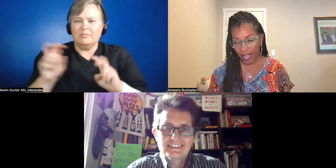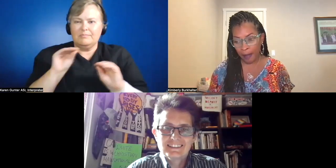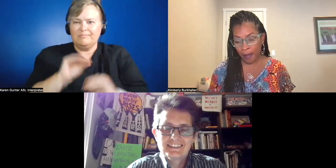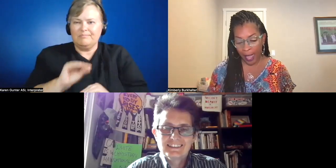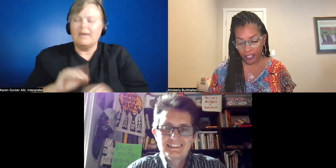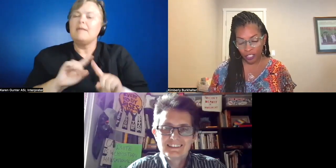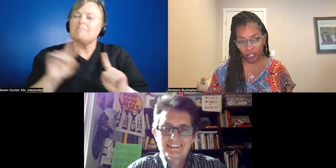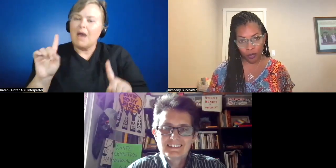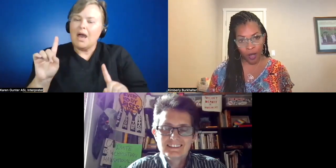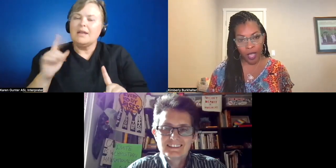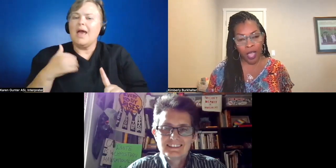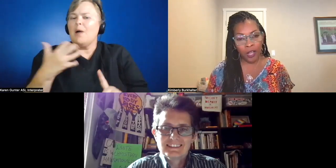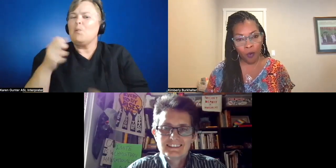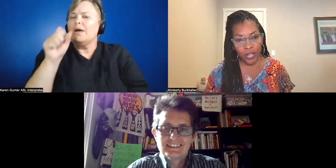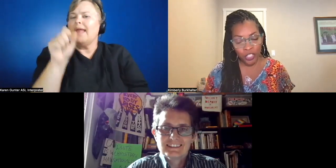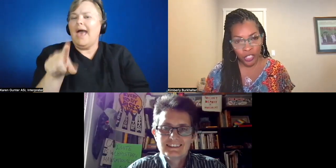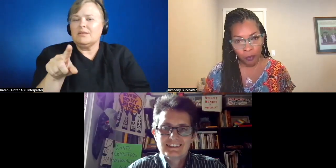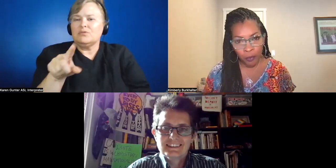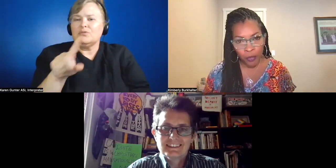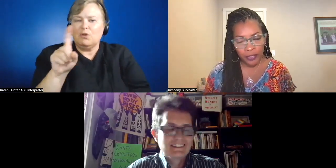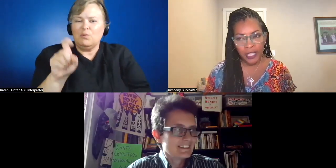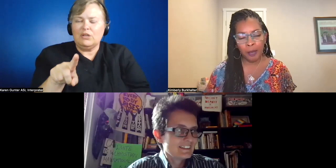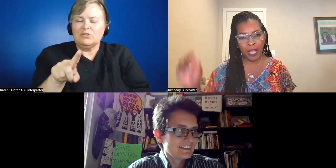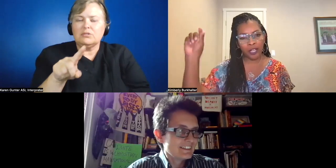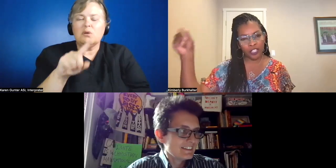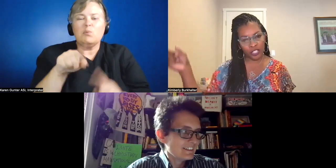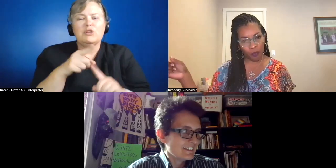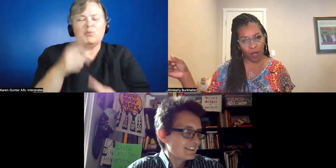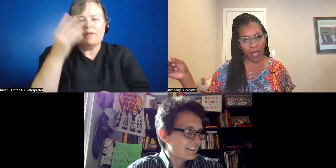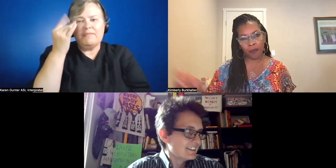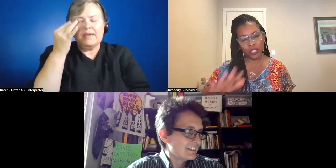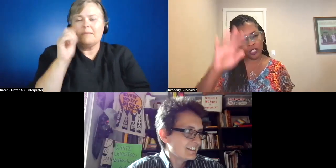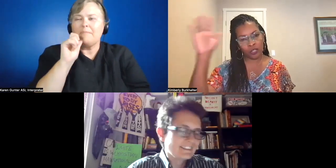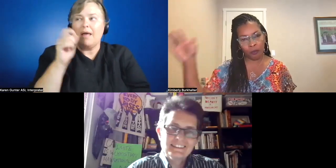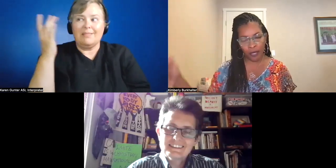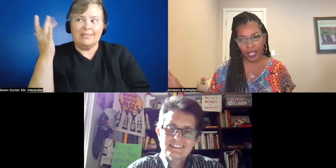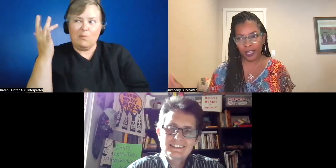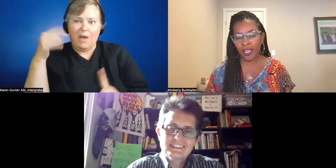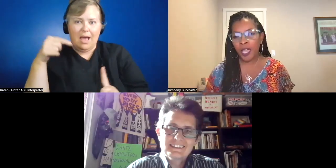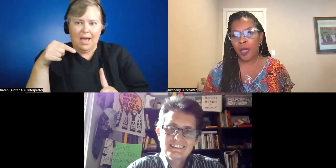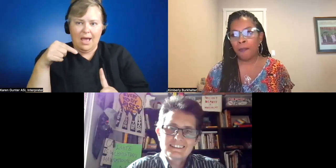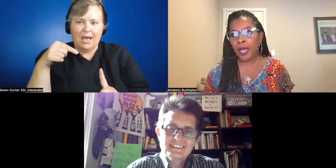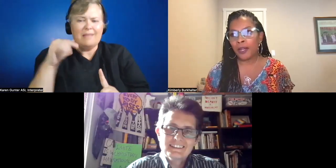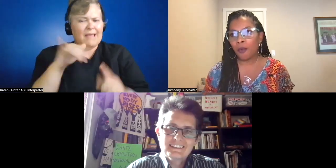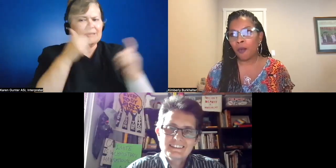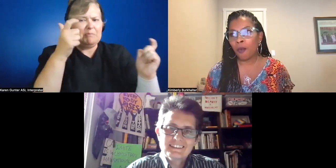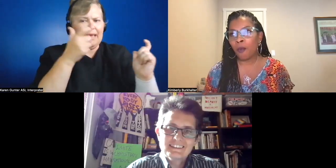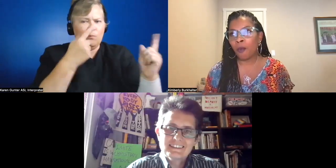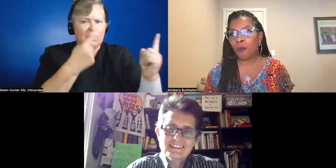to ask you a question when thinking about not just the why, which is so big,